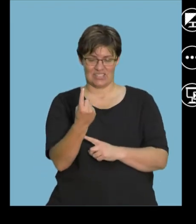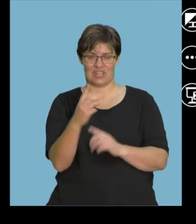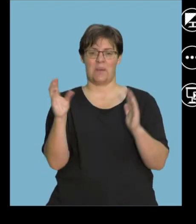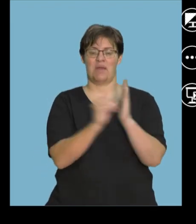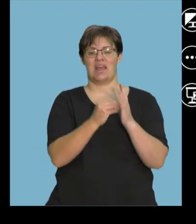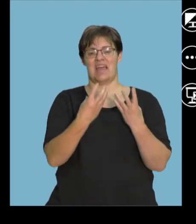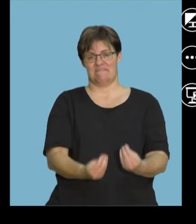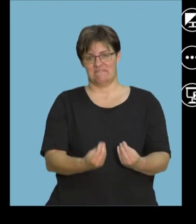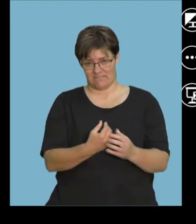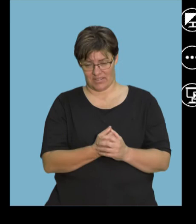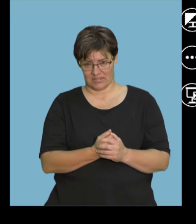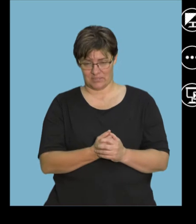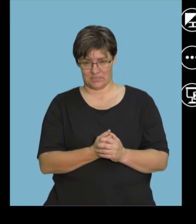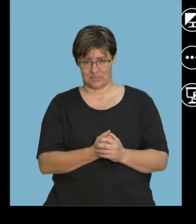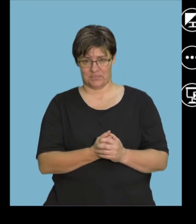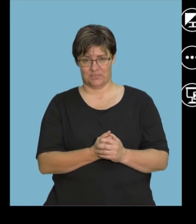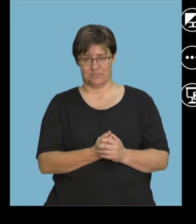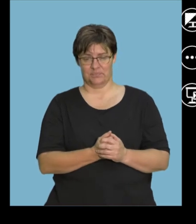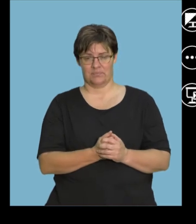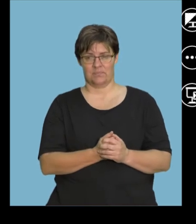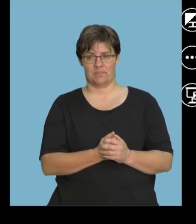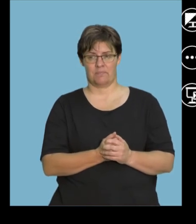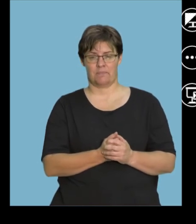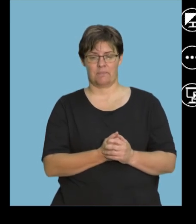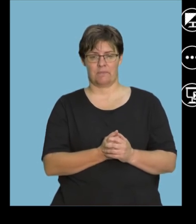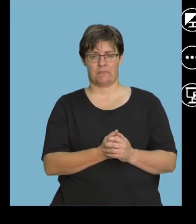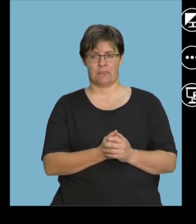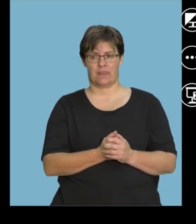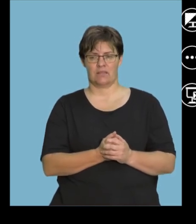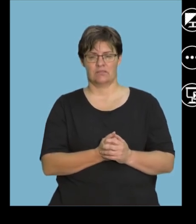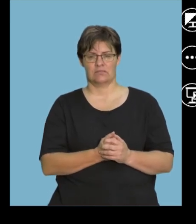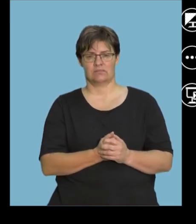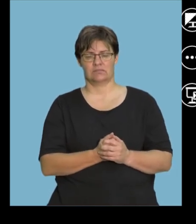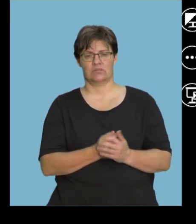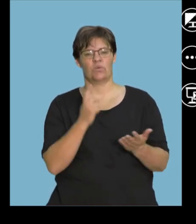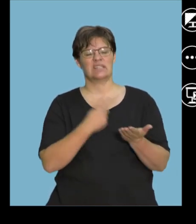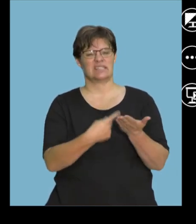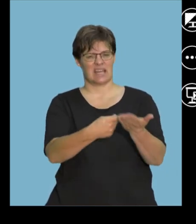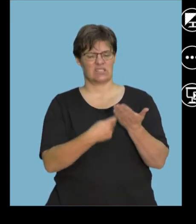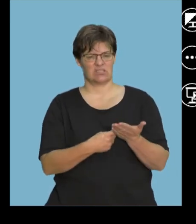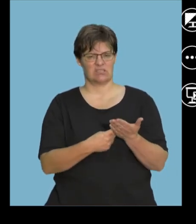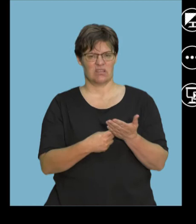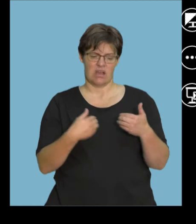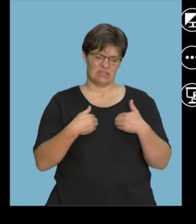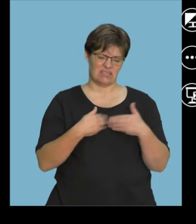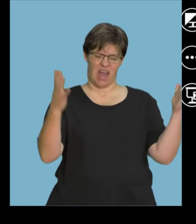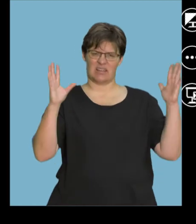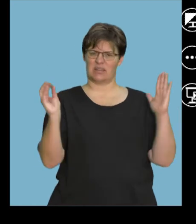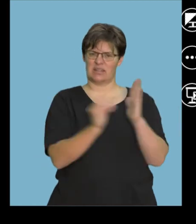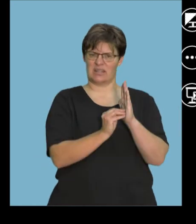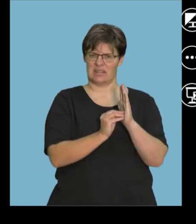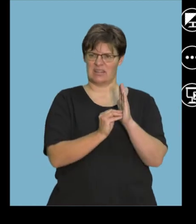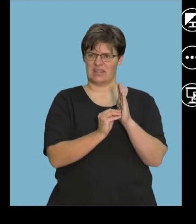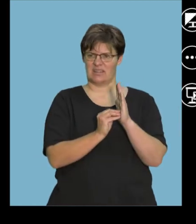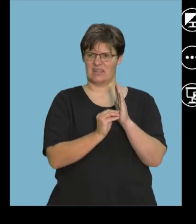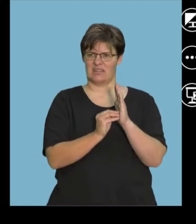a dipole, which is the north and the south, right? And then let's talk about the origins of magnetism. How